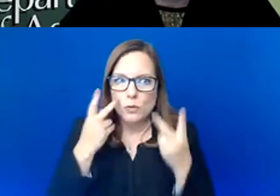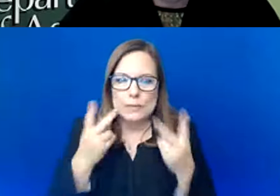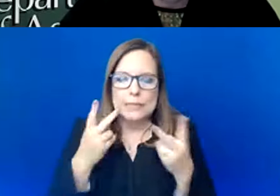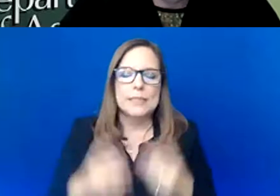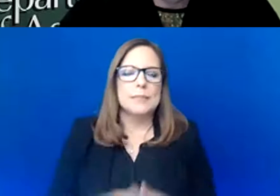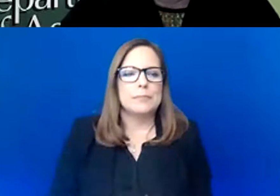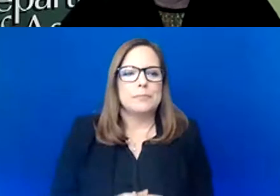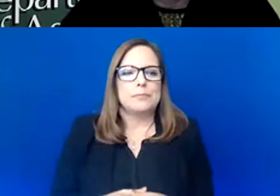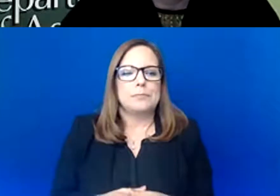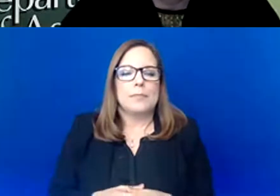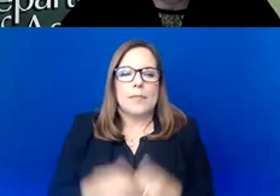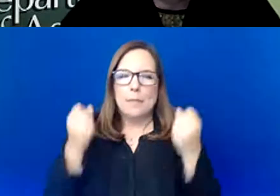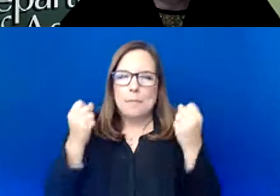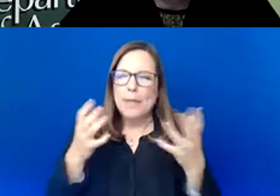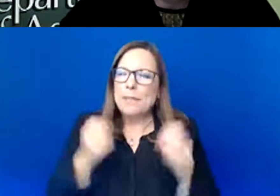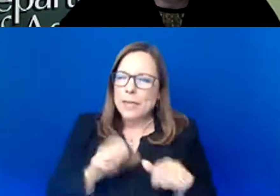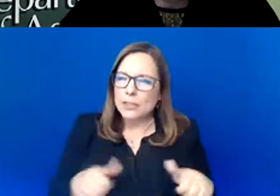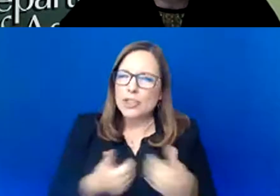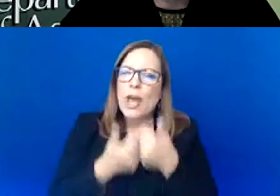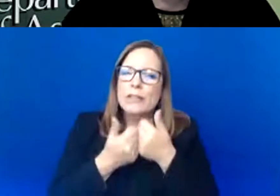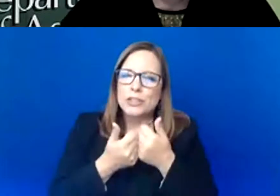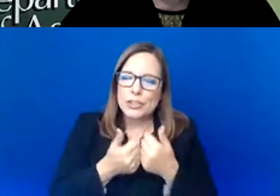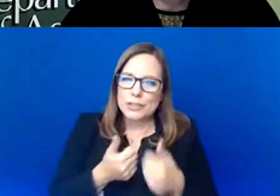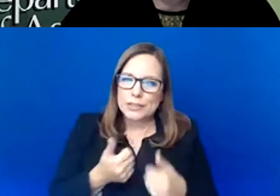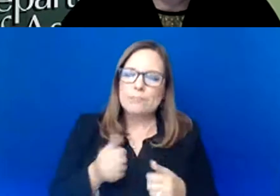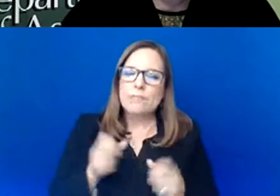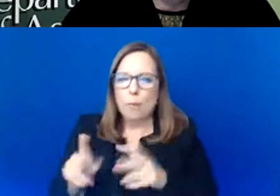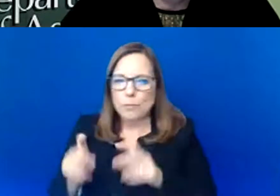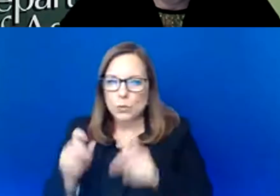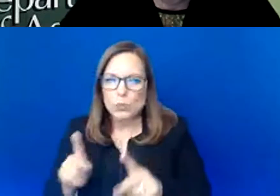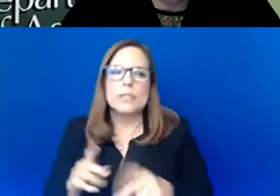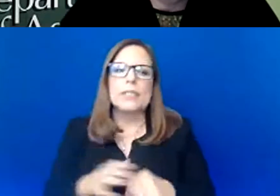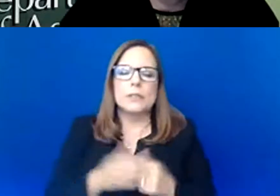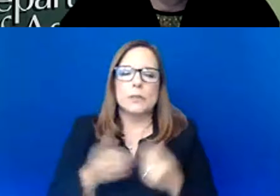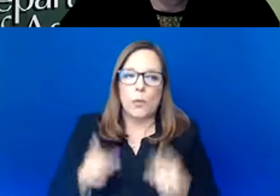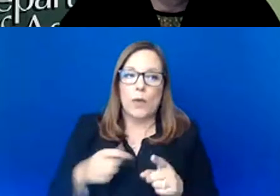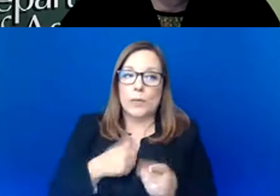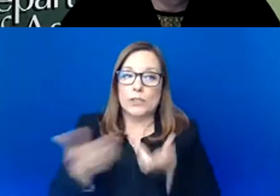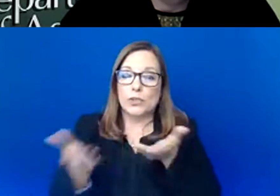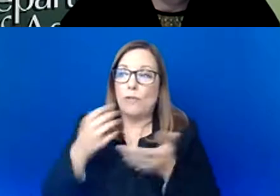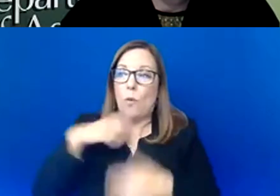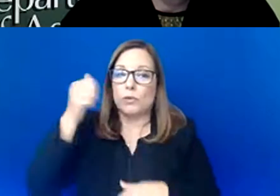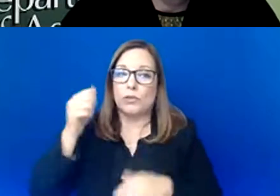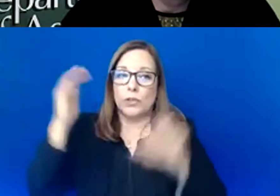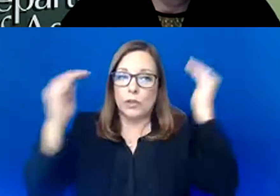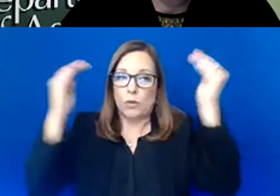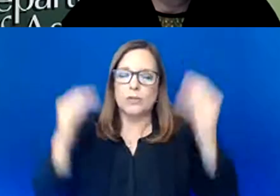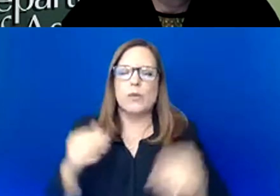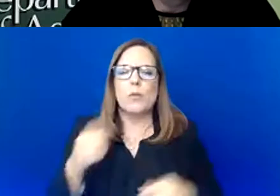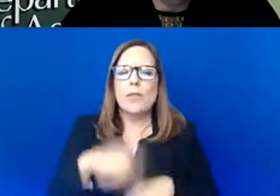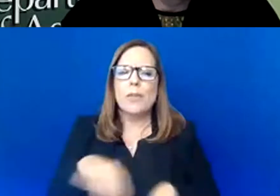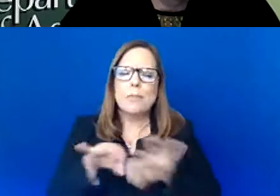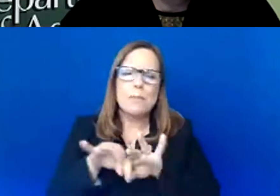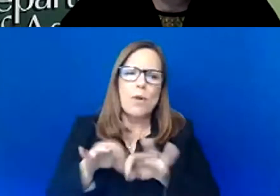There are many challenges and opportunities that come along with serving older adults. I think one of the most important things I want to leave you with is